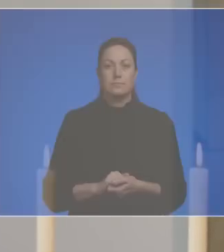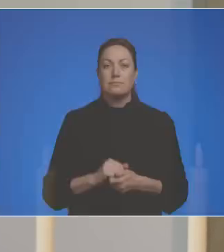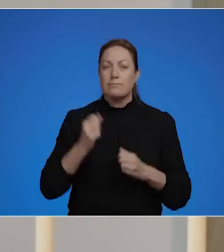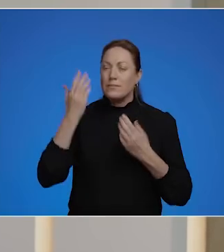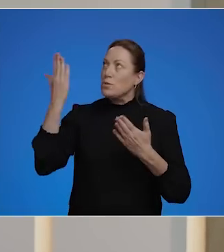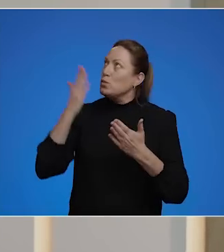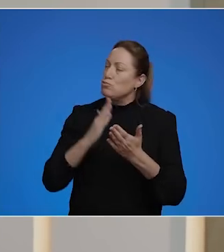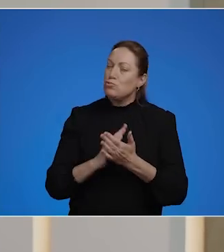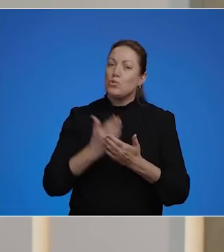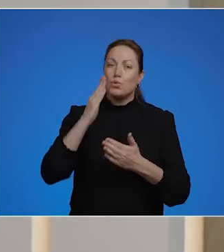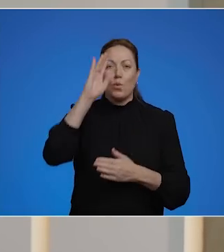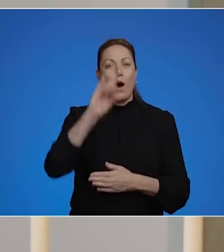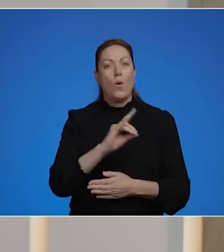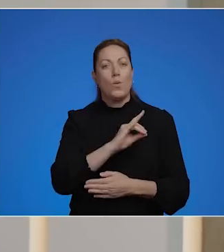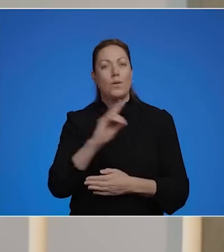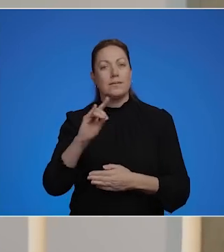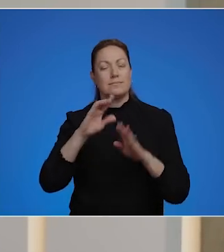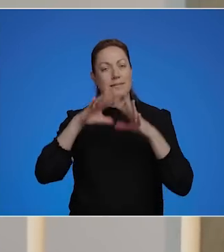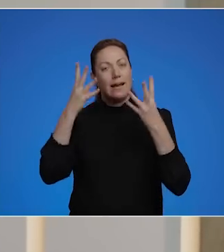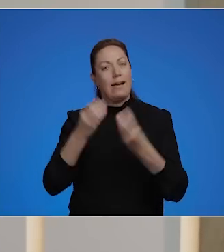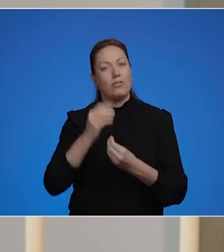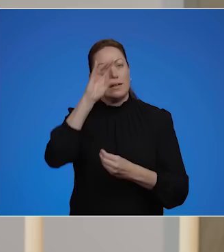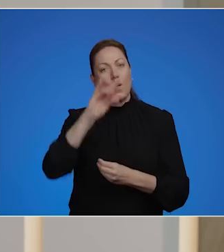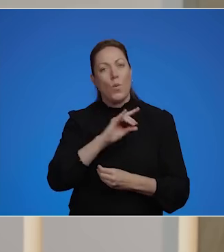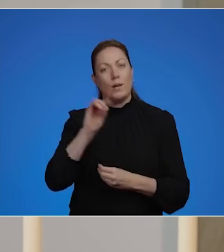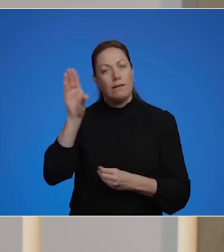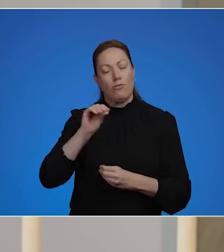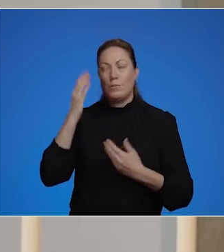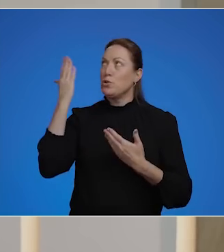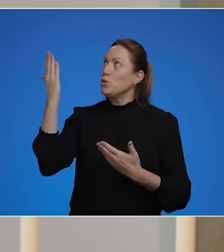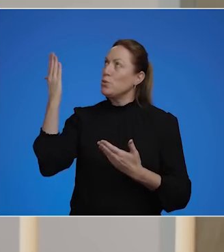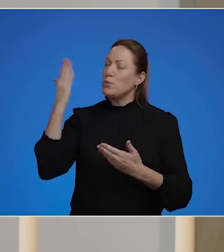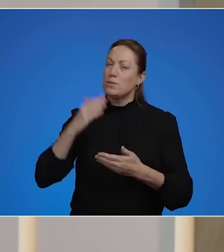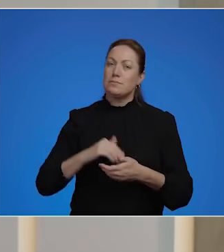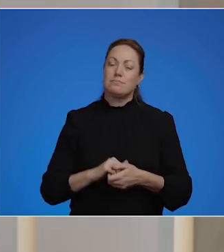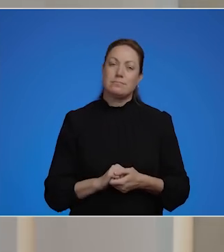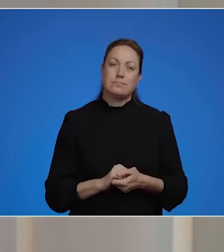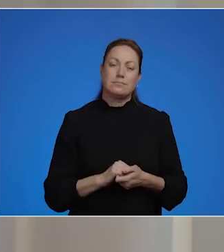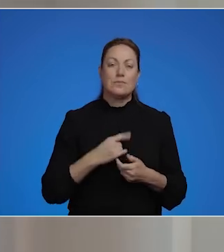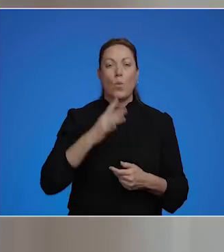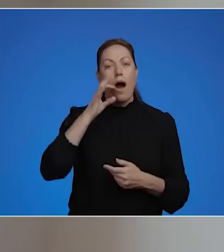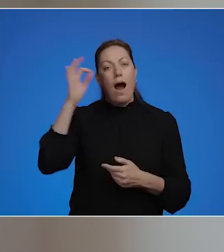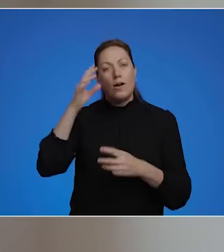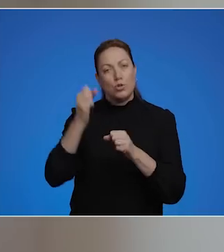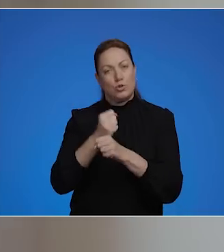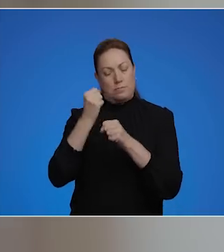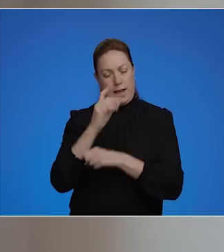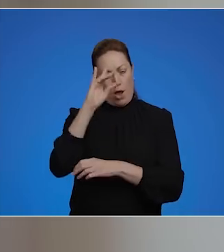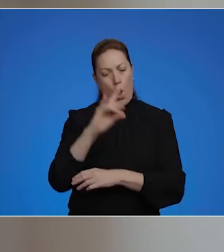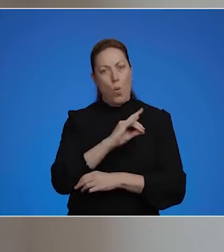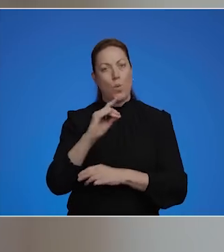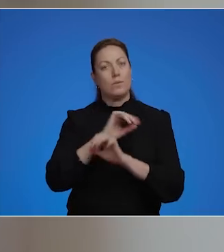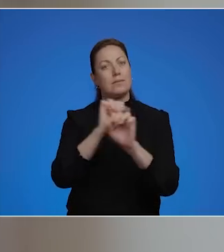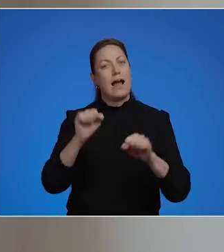You are indeed holy, O Lord, the fount of all holiness. Make holy, therefore, these